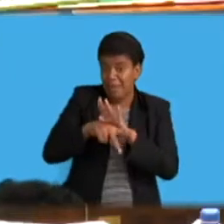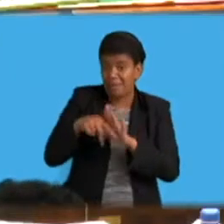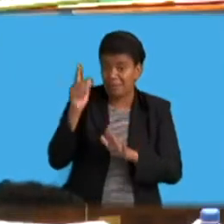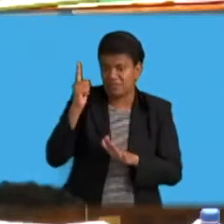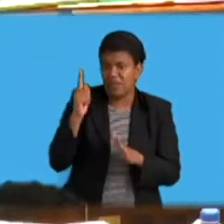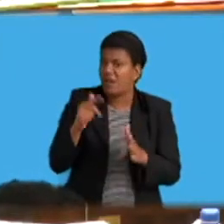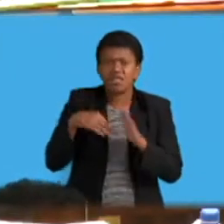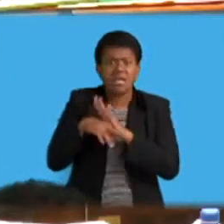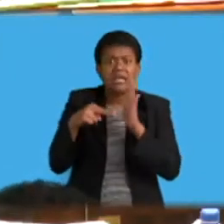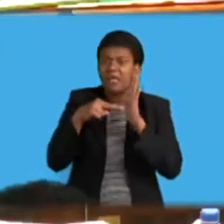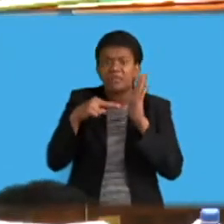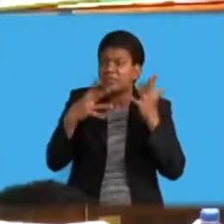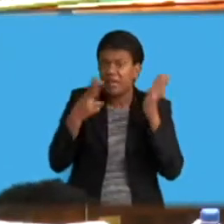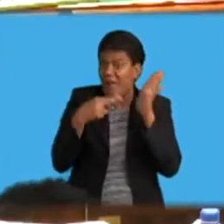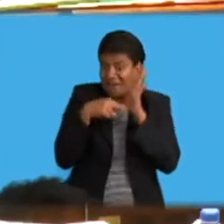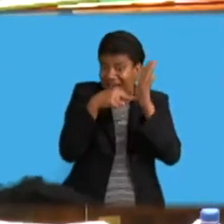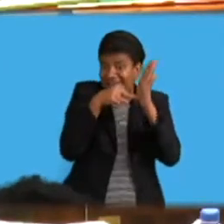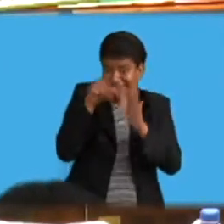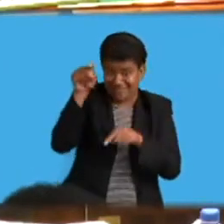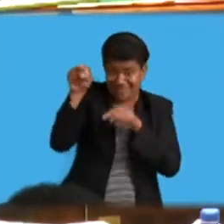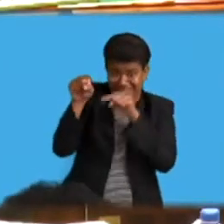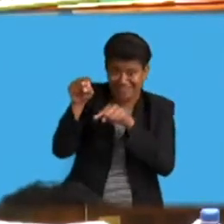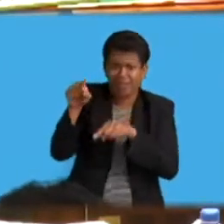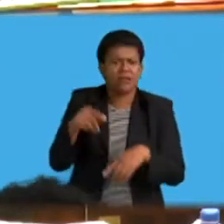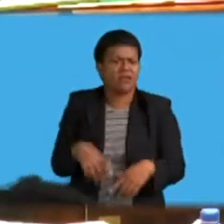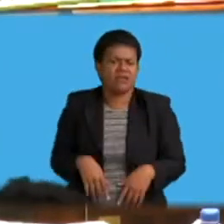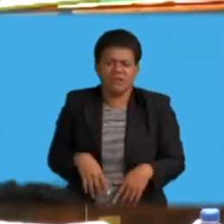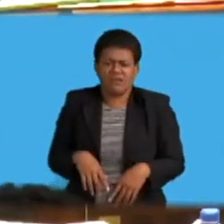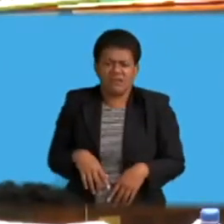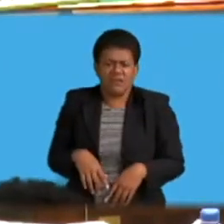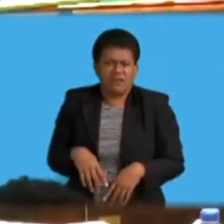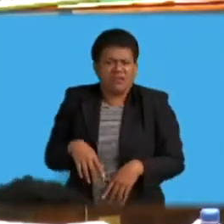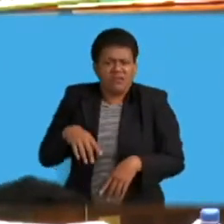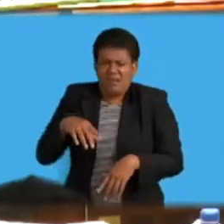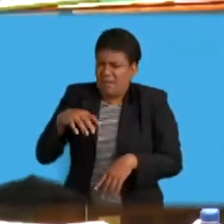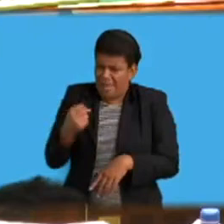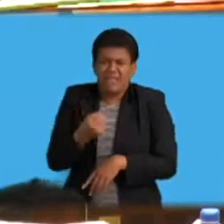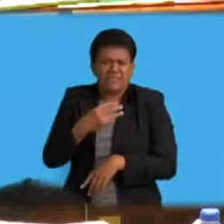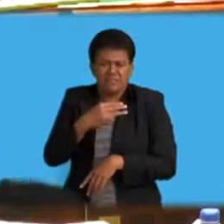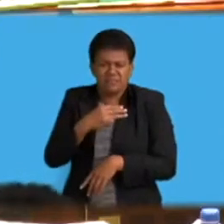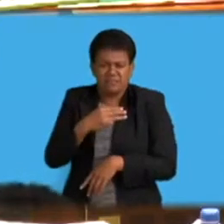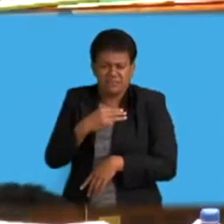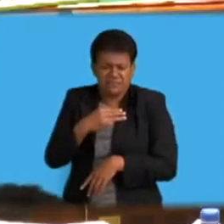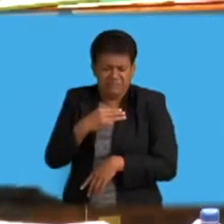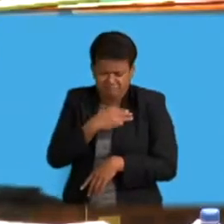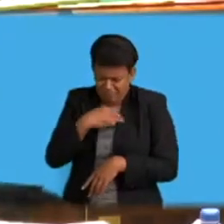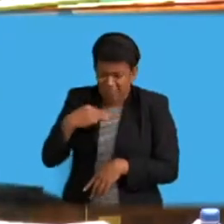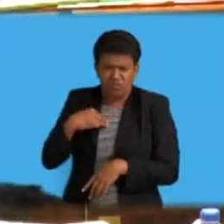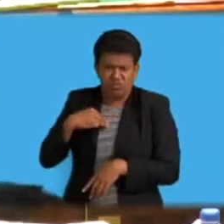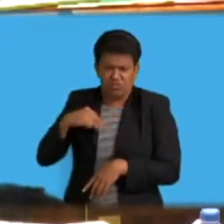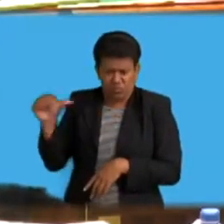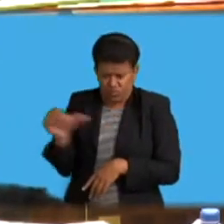compulsory on these 2. And this is where the ministry should be putting more effort.